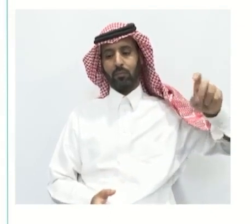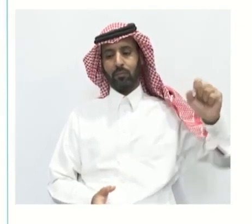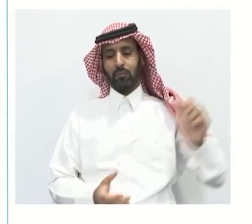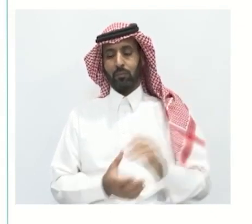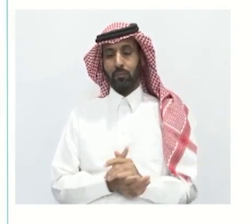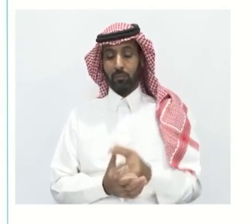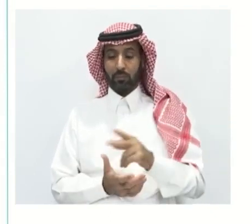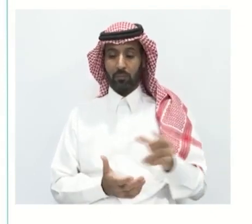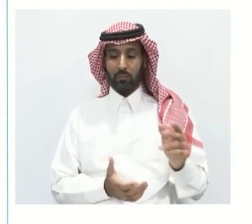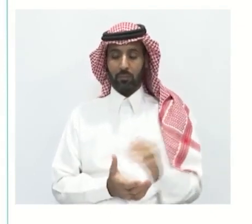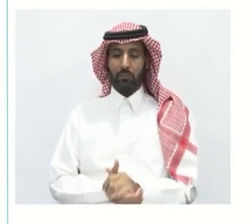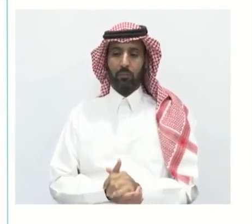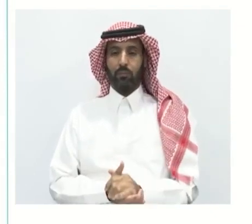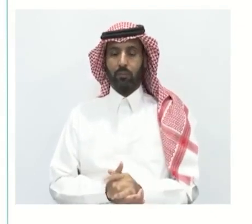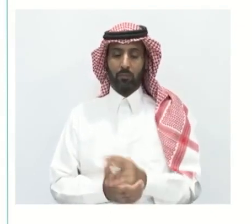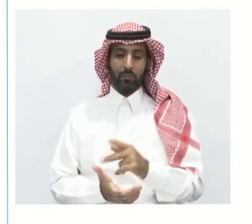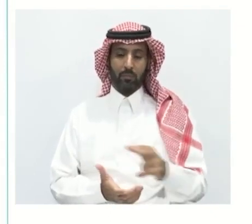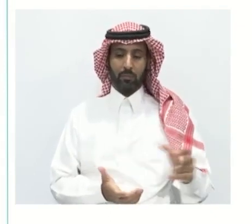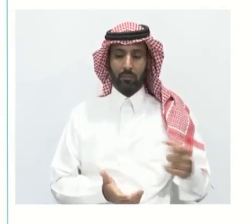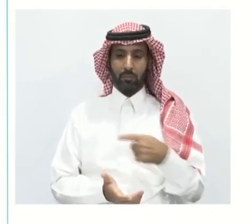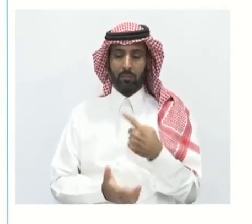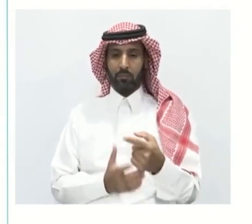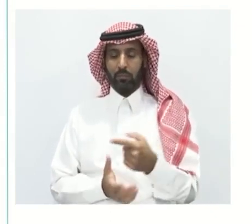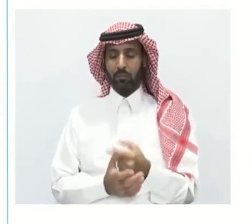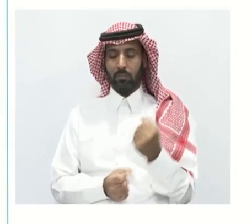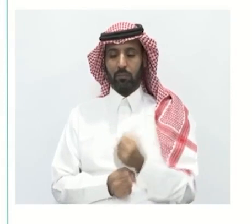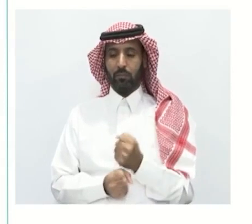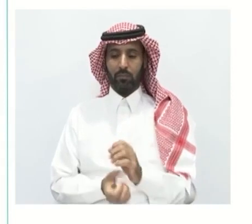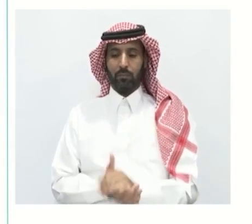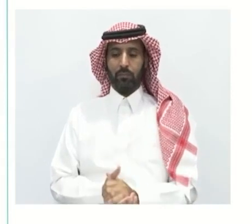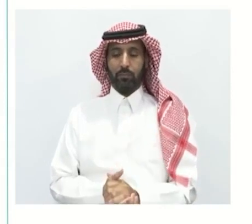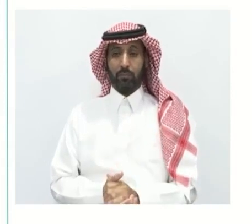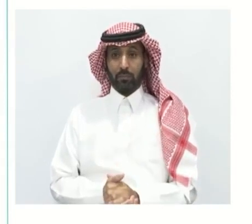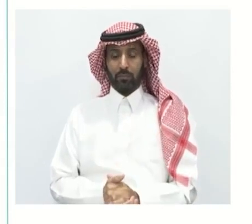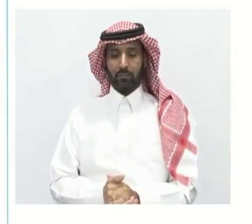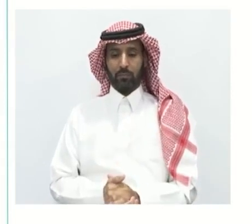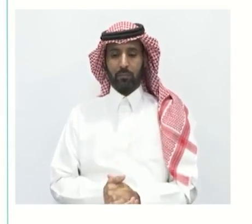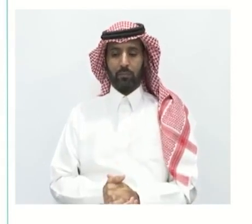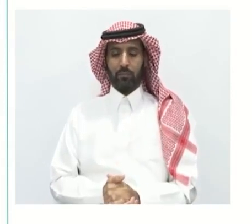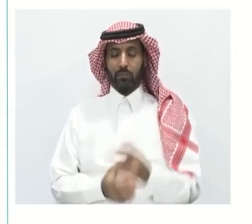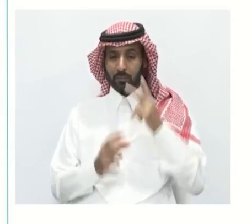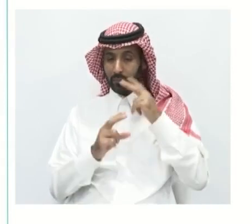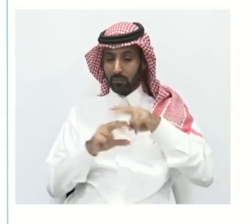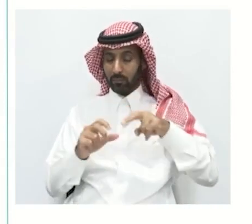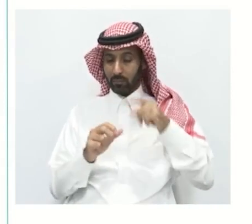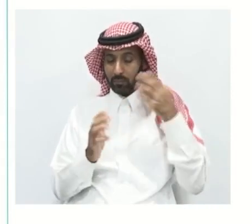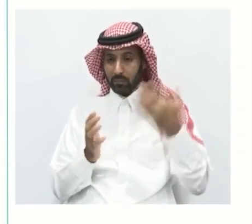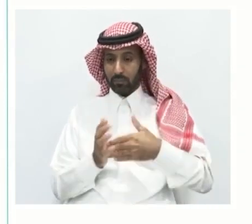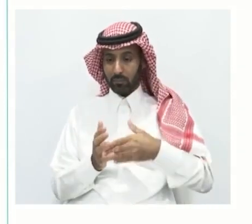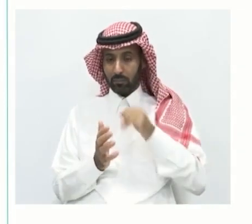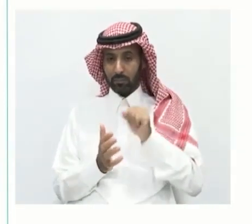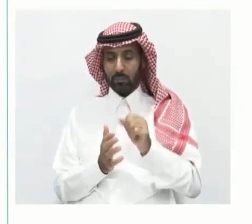the regular and irregular verbs from the past tense. You can find them at the end of